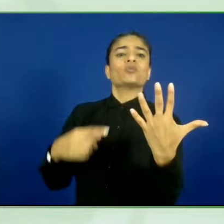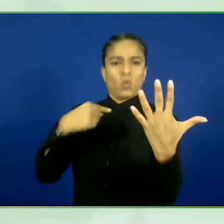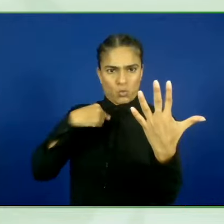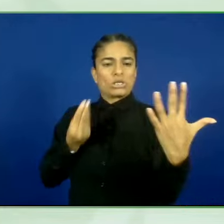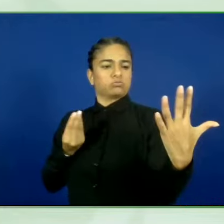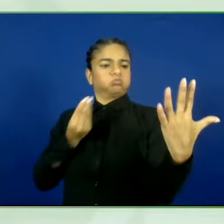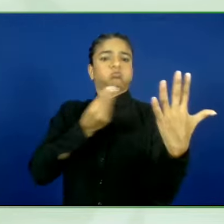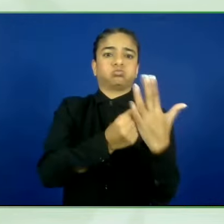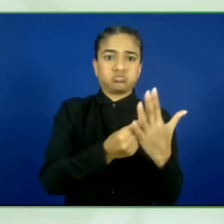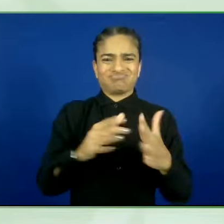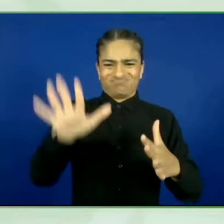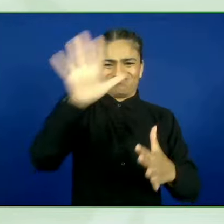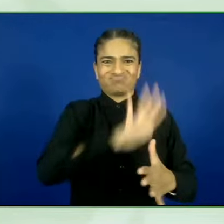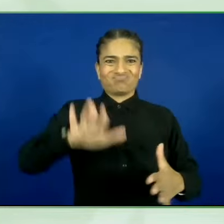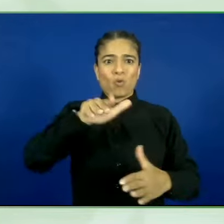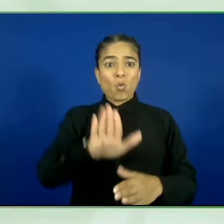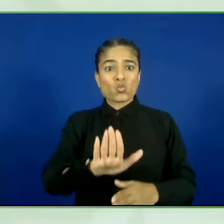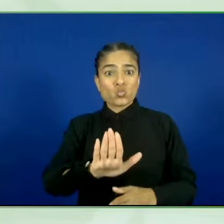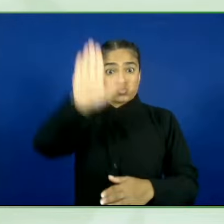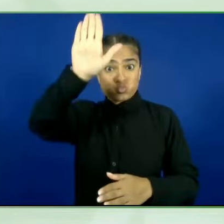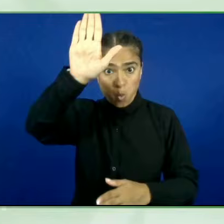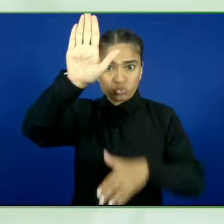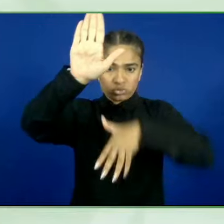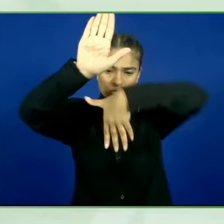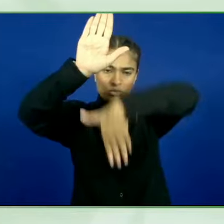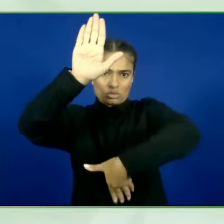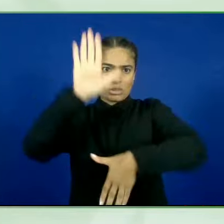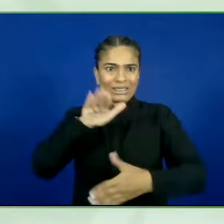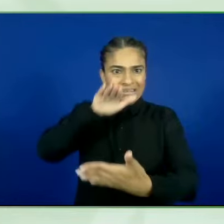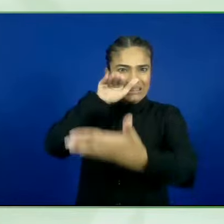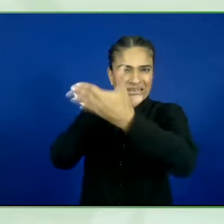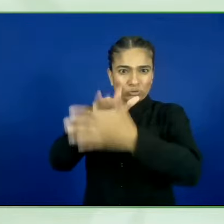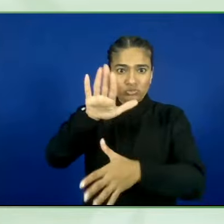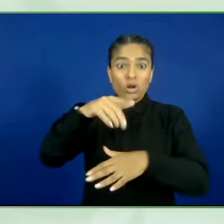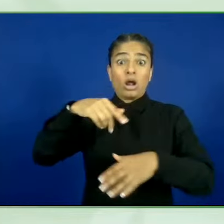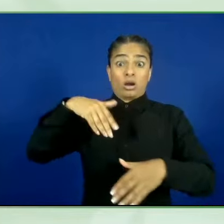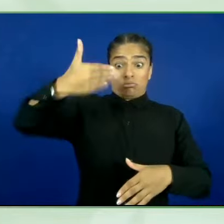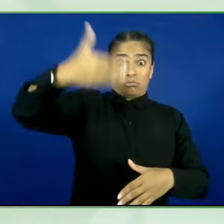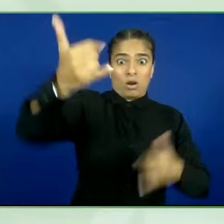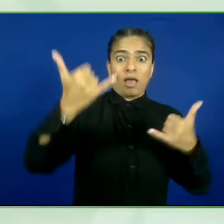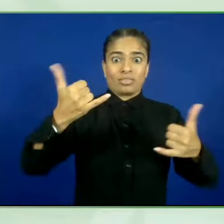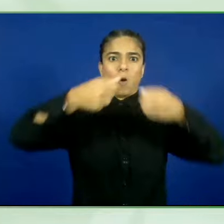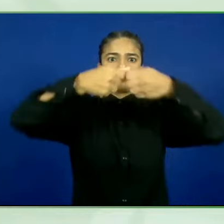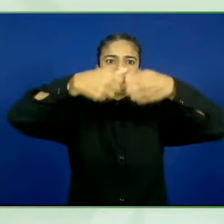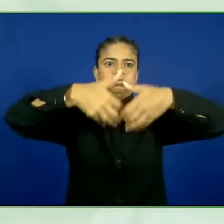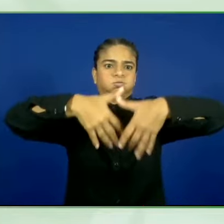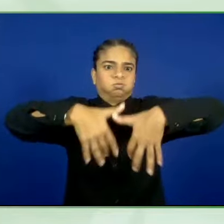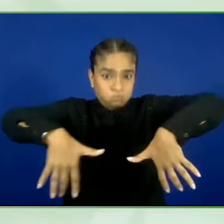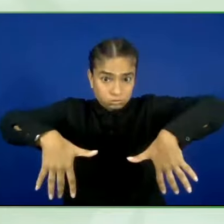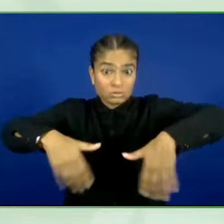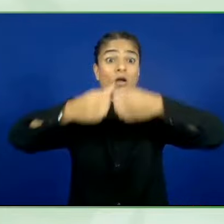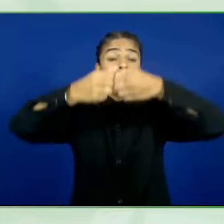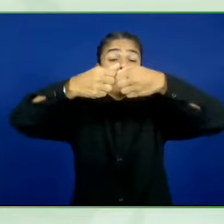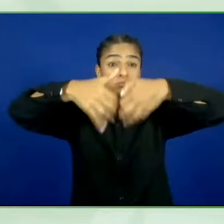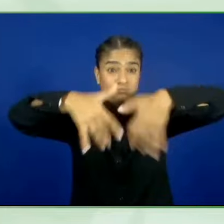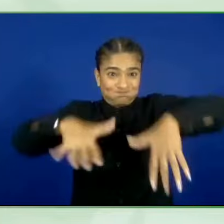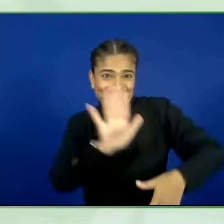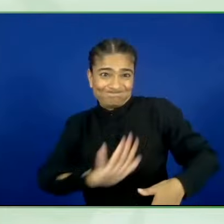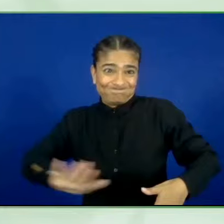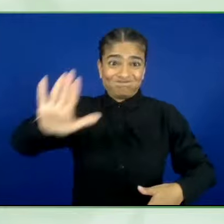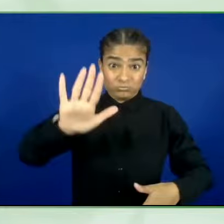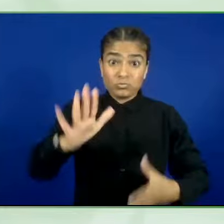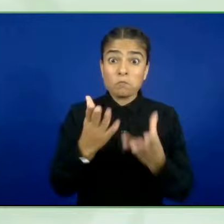to the southern region as well so that we can be able to reach out to more children. Because like I stated, we're targeting 17,000 children and